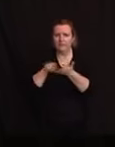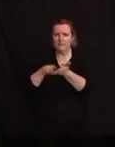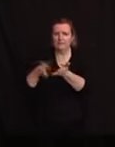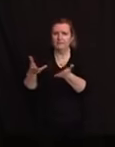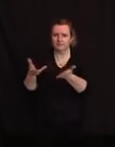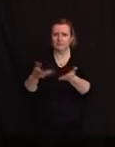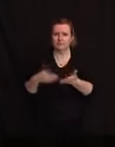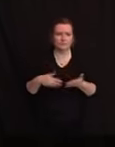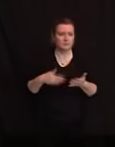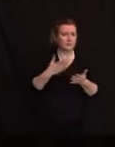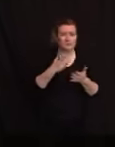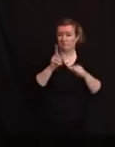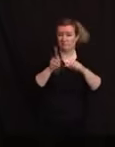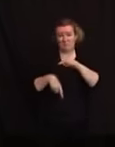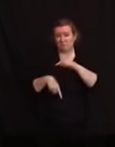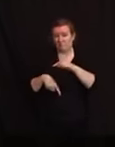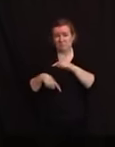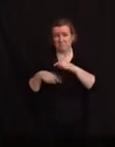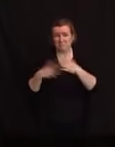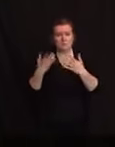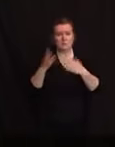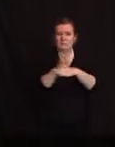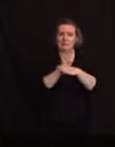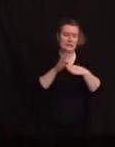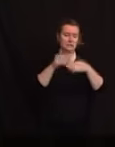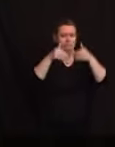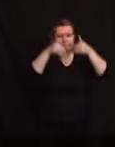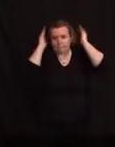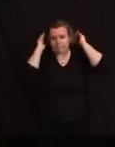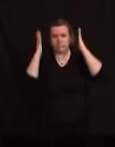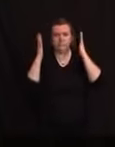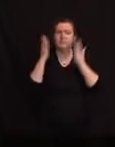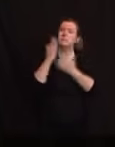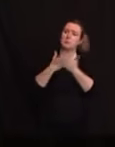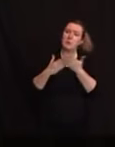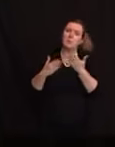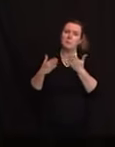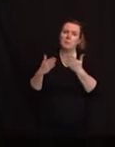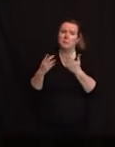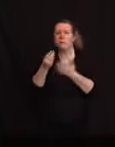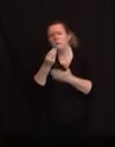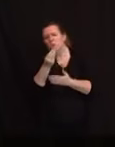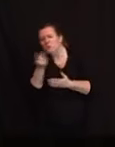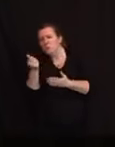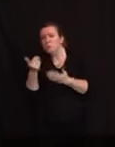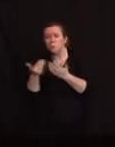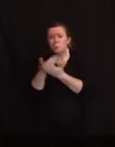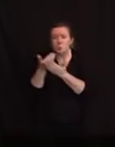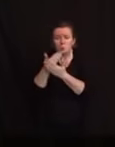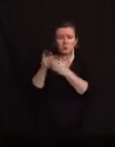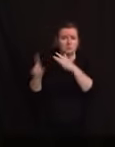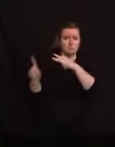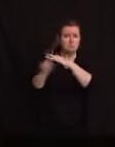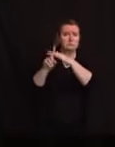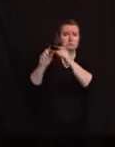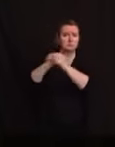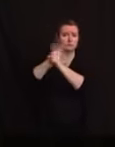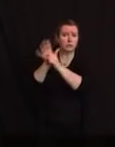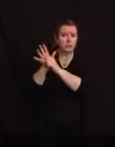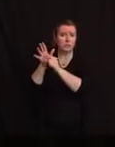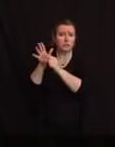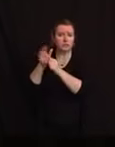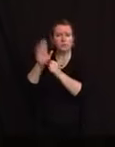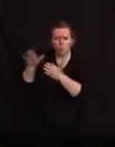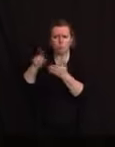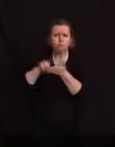really not going to be feasible. In other locations that are getting smaller amounts of new cases each day, they're still able to maintain that